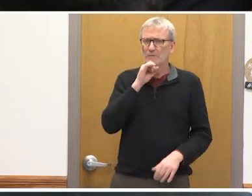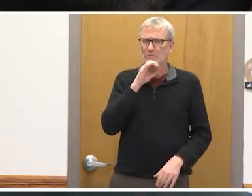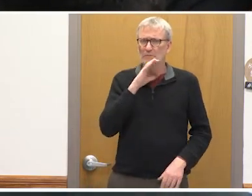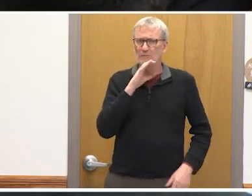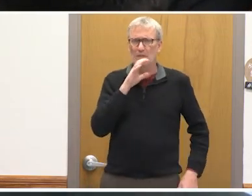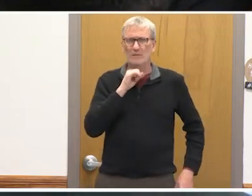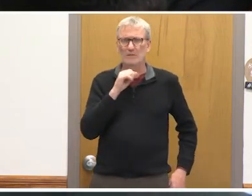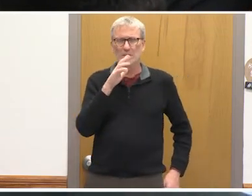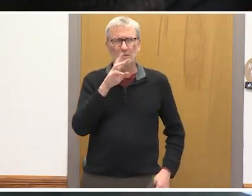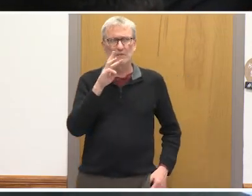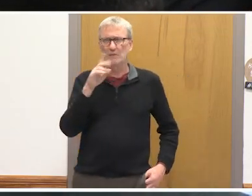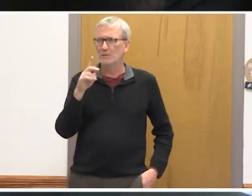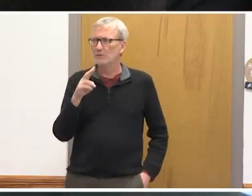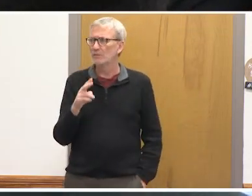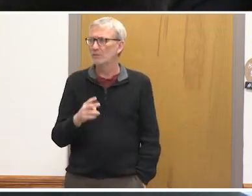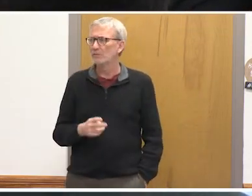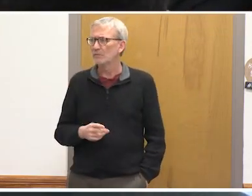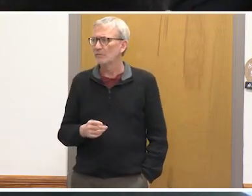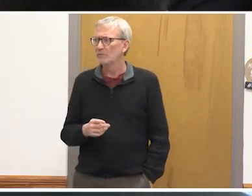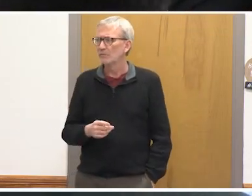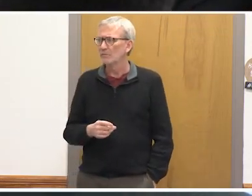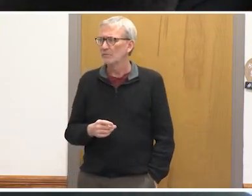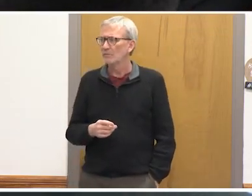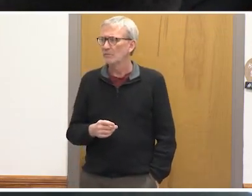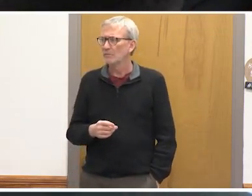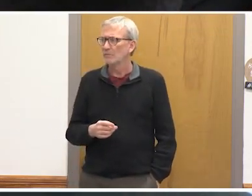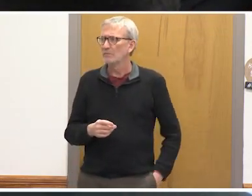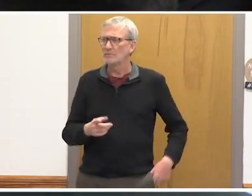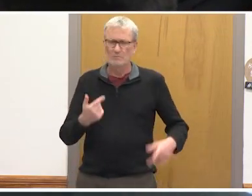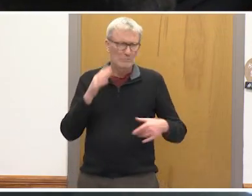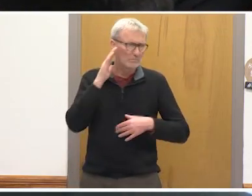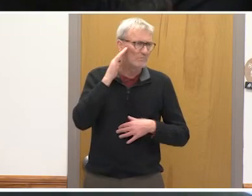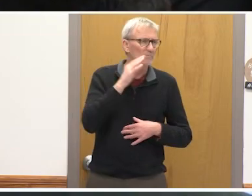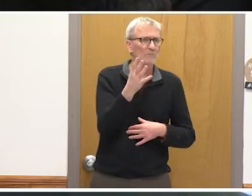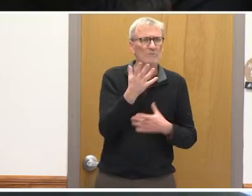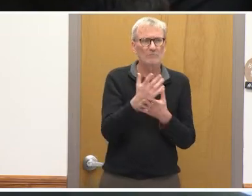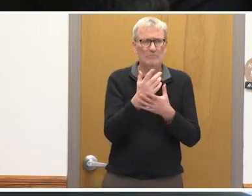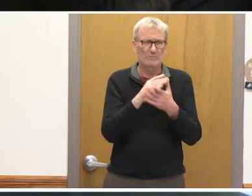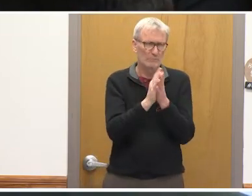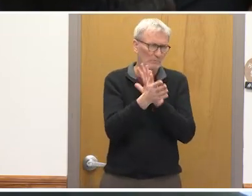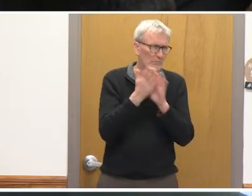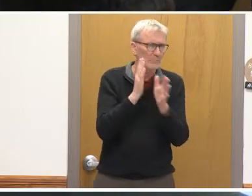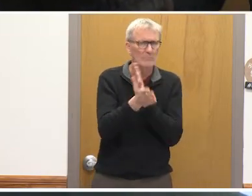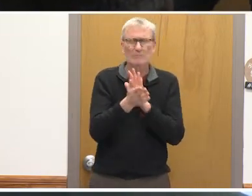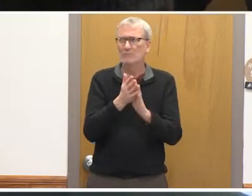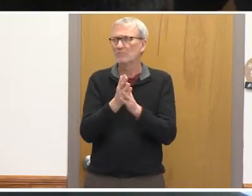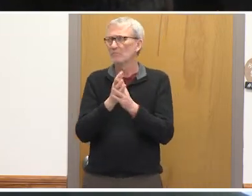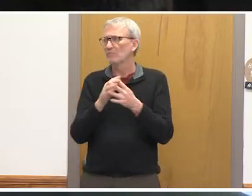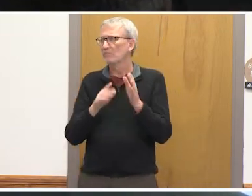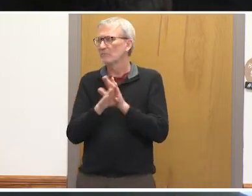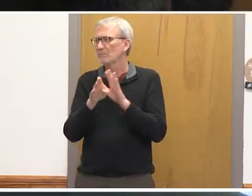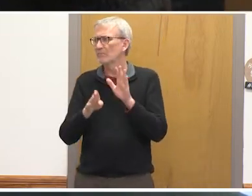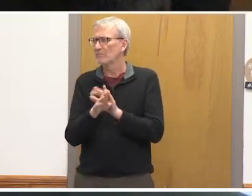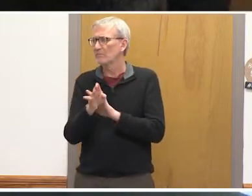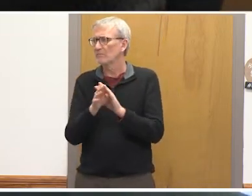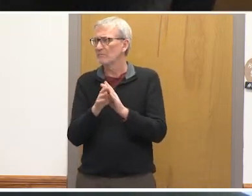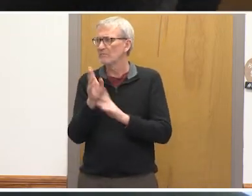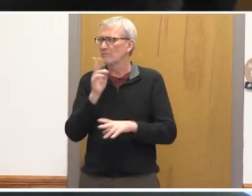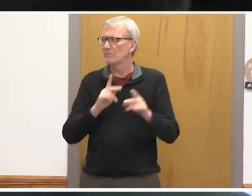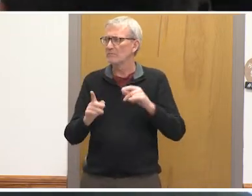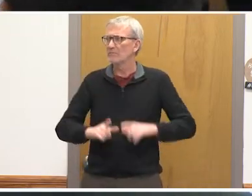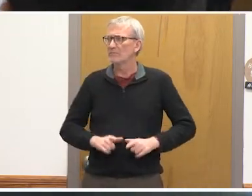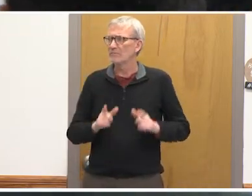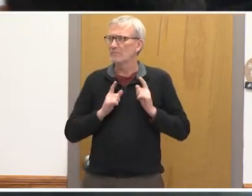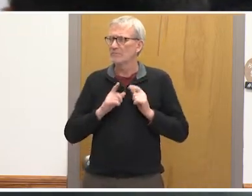62 years old. And I'm very aware of the traffic and the development and the process of which people live in Homewood every